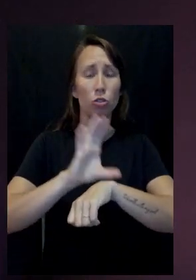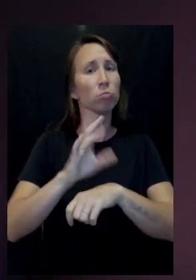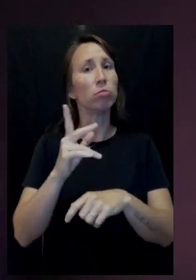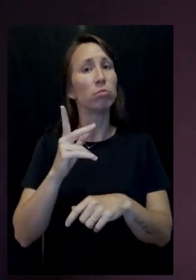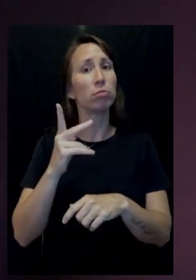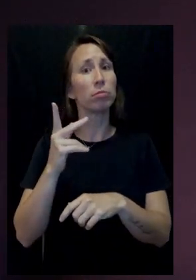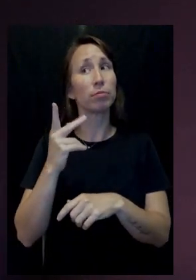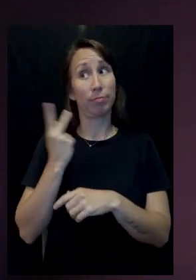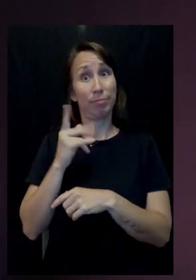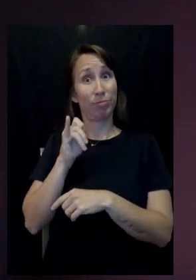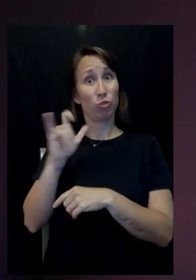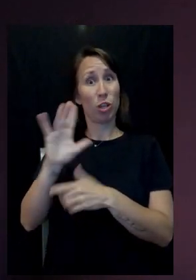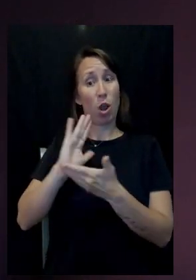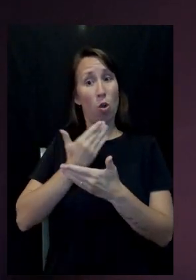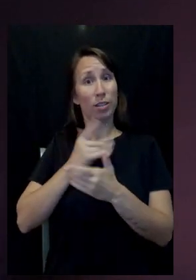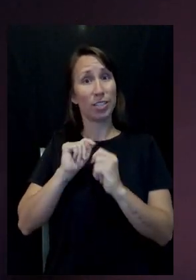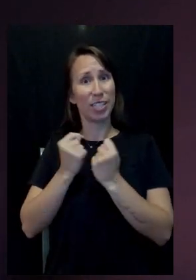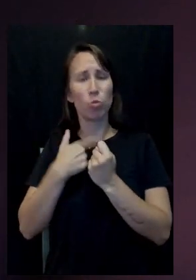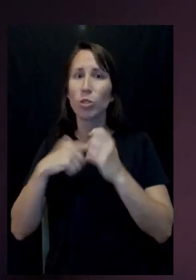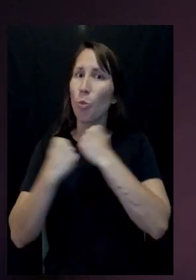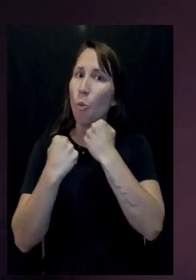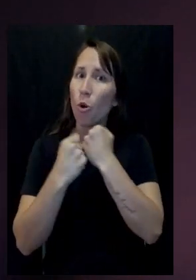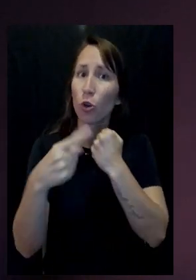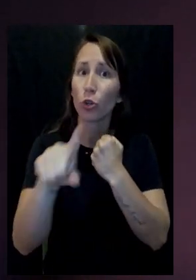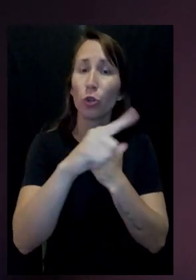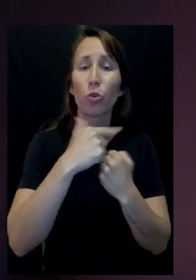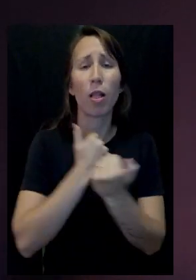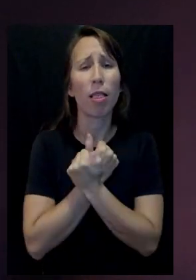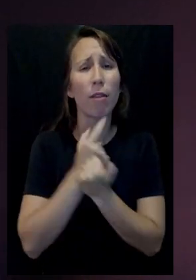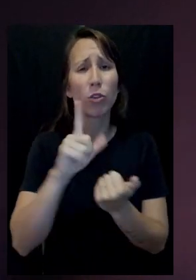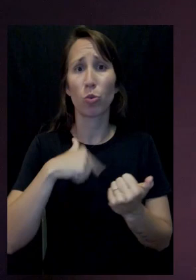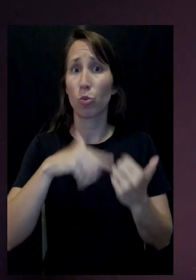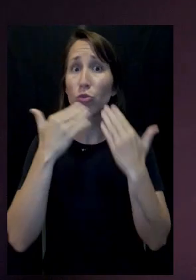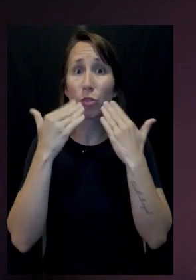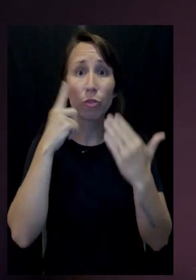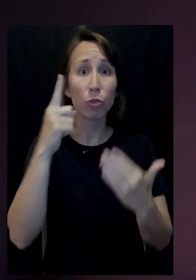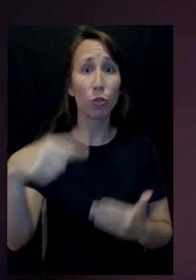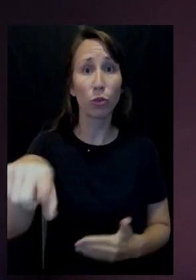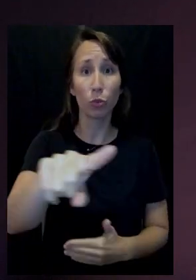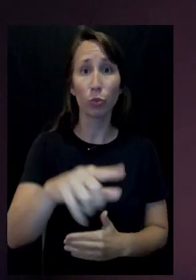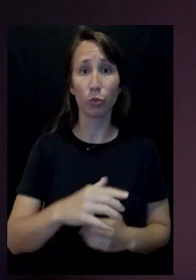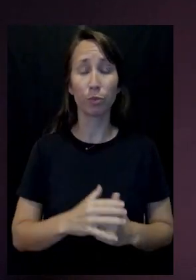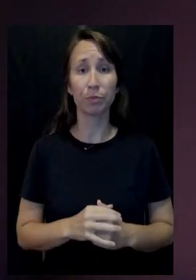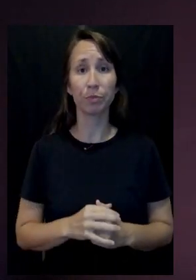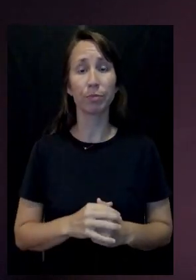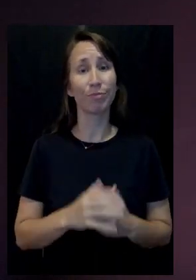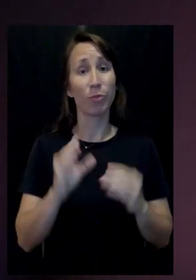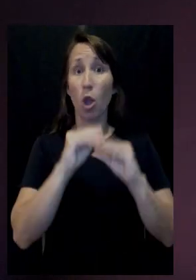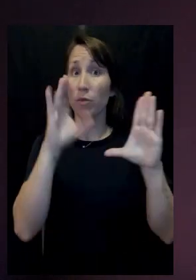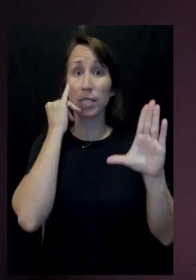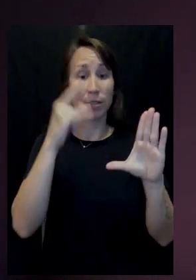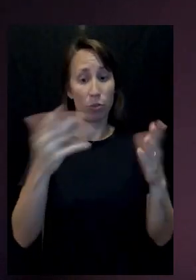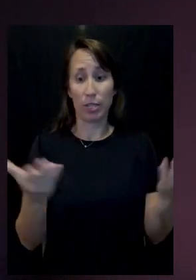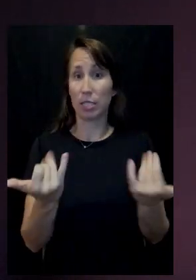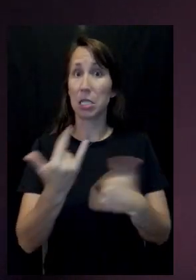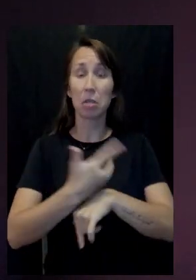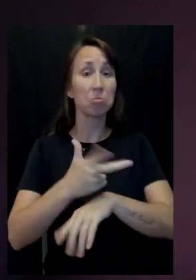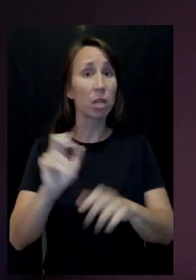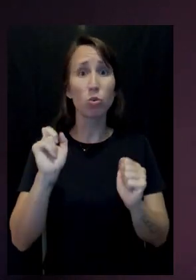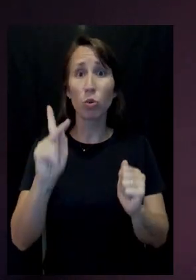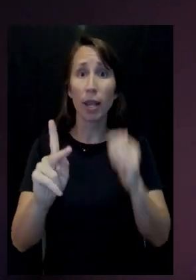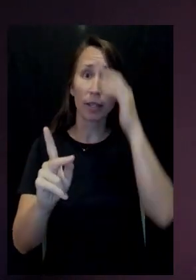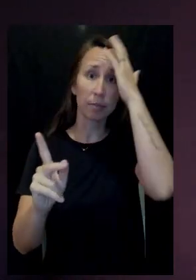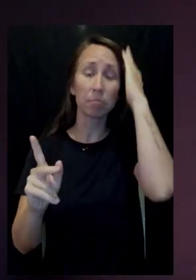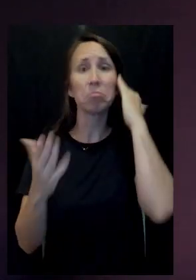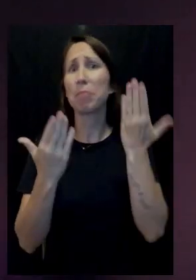team, we support you, and we love you, and we're grateful for you. If you're obviously here today and you're like, that's okay, but it still